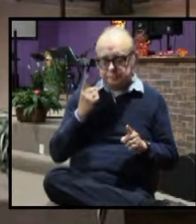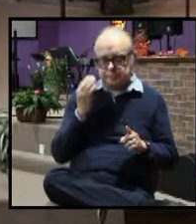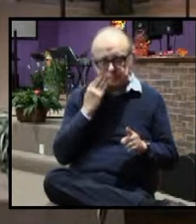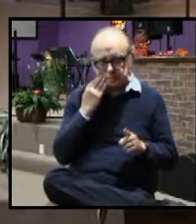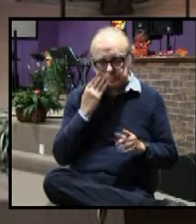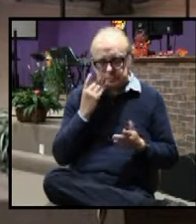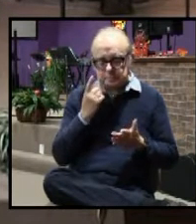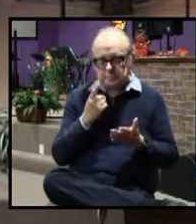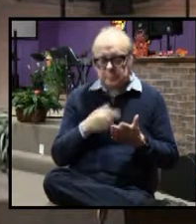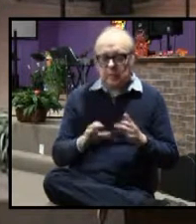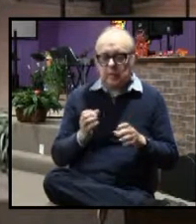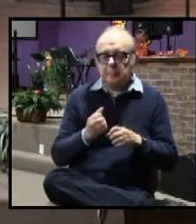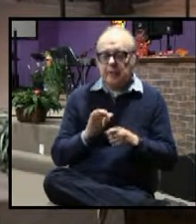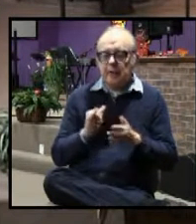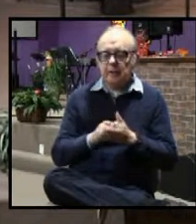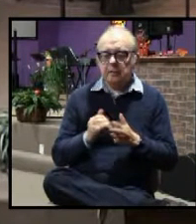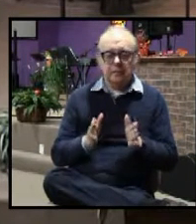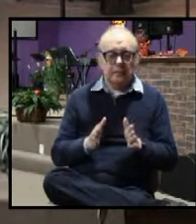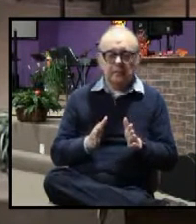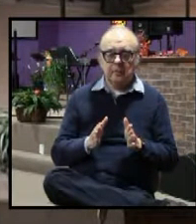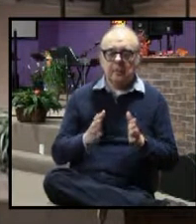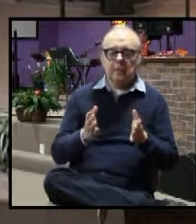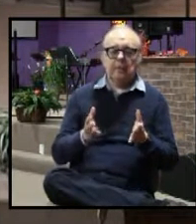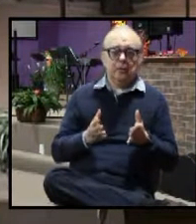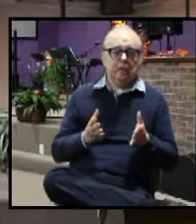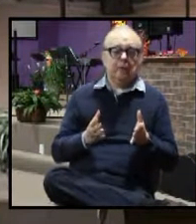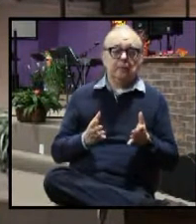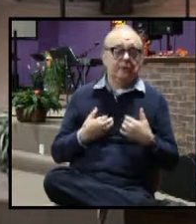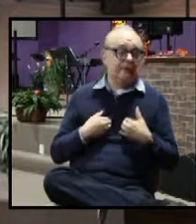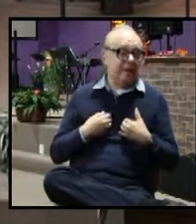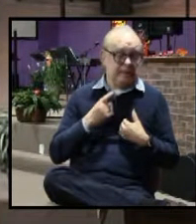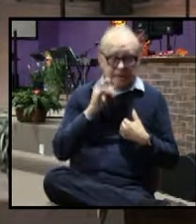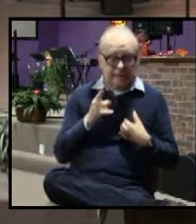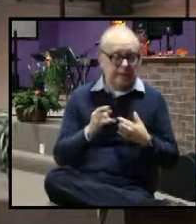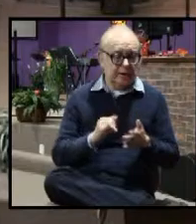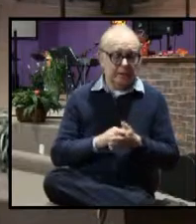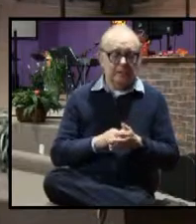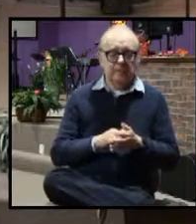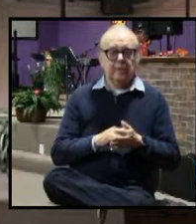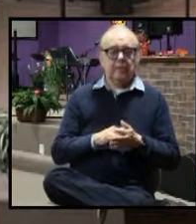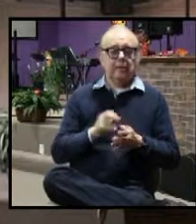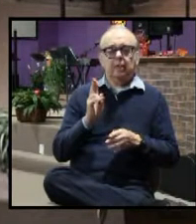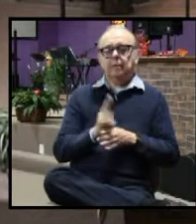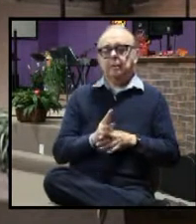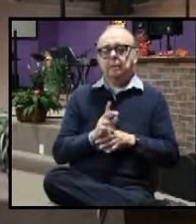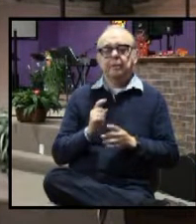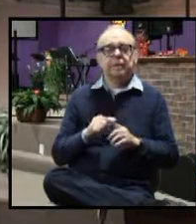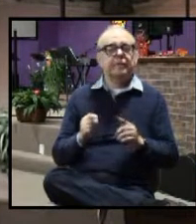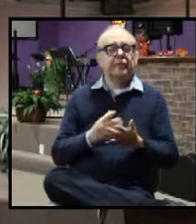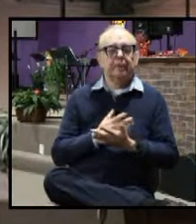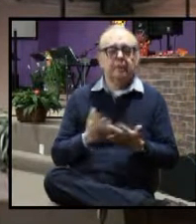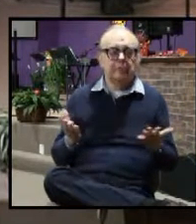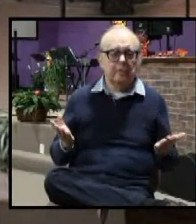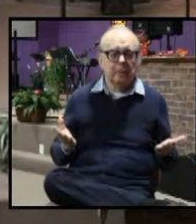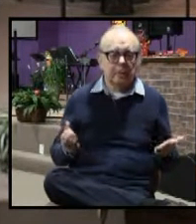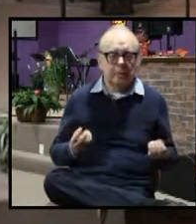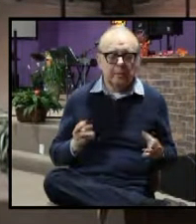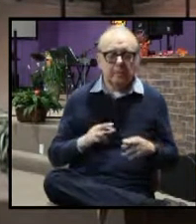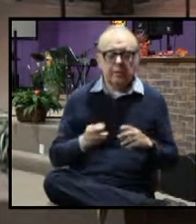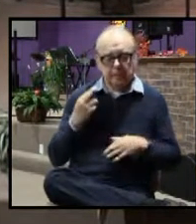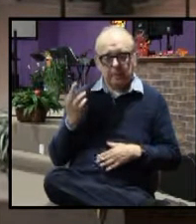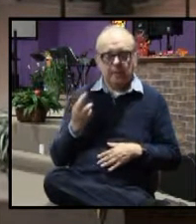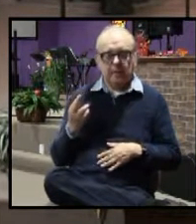you really know what I created this for, I was the one that invented it. And you could use it for many different things